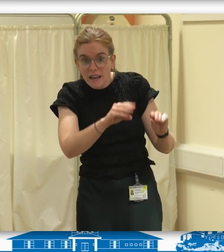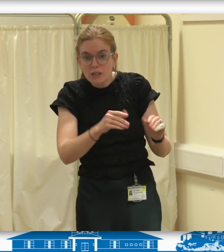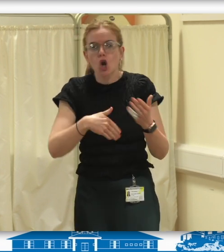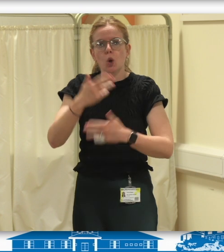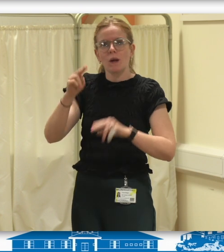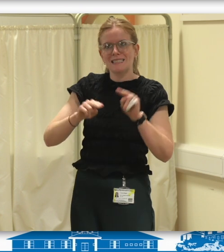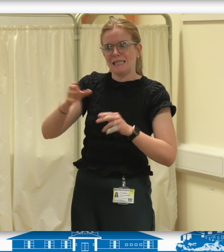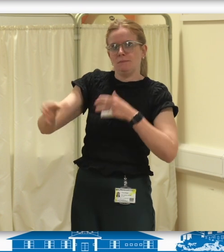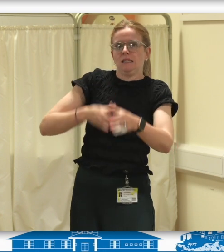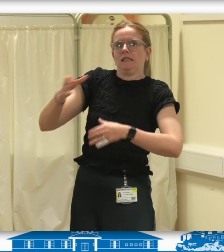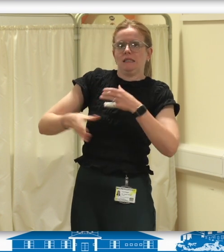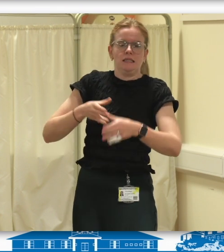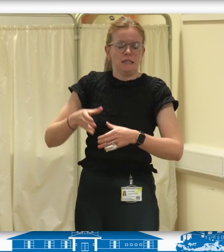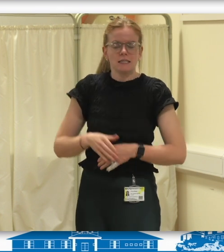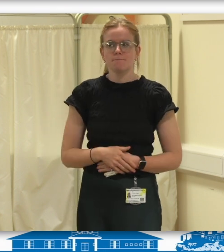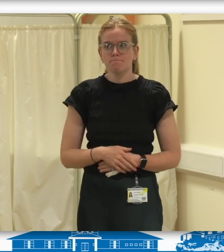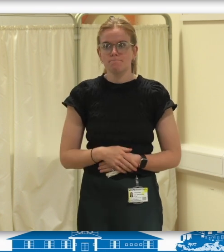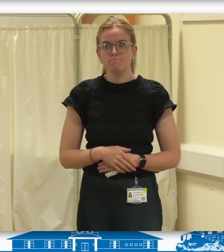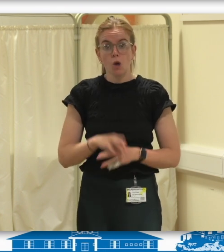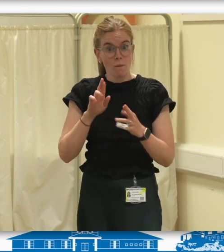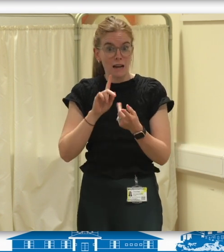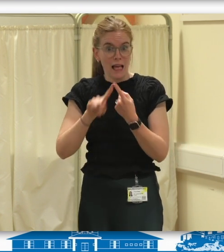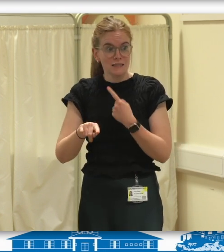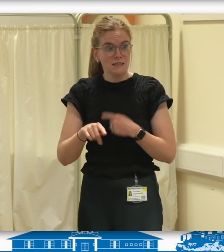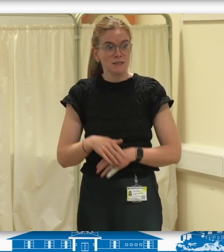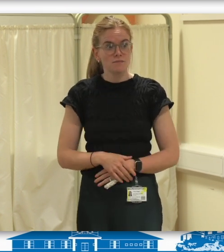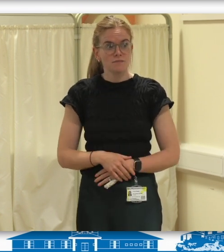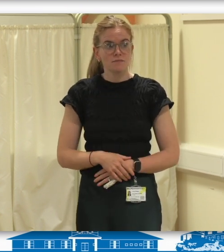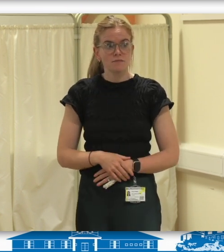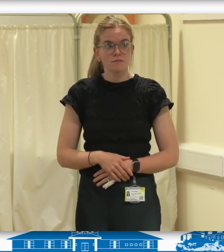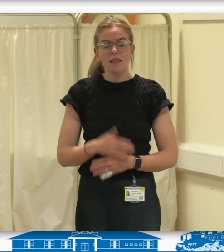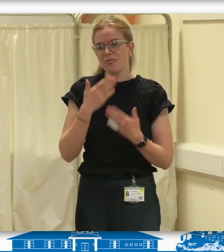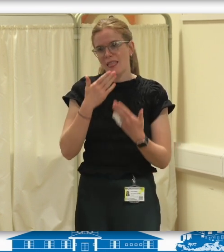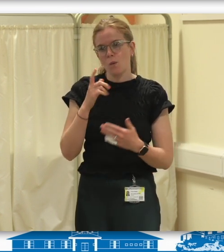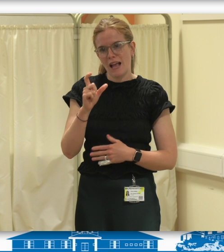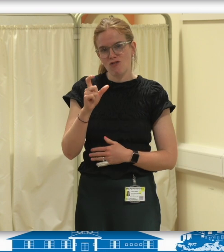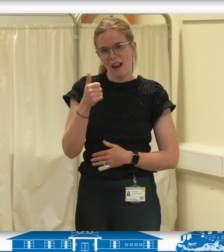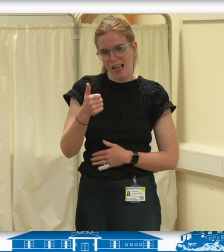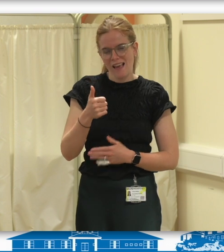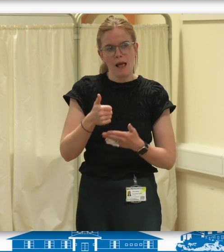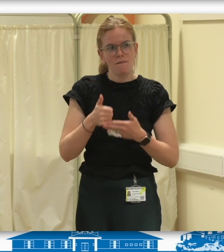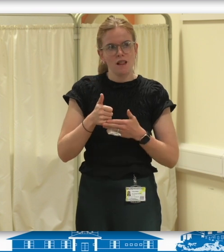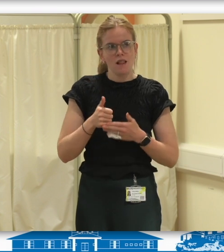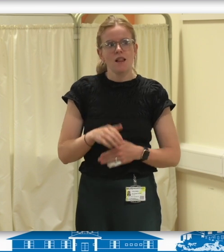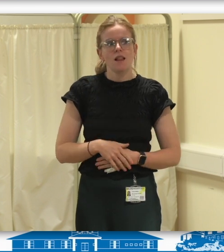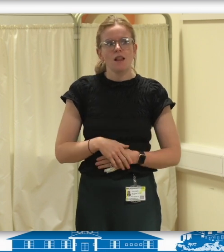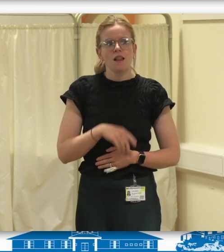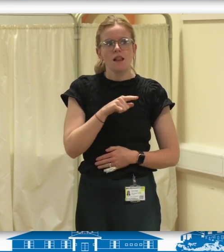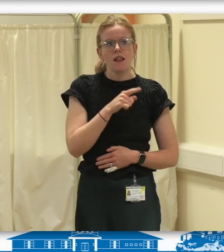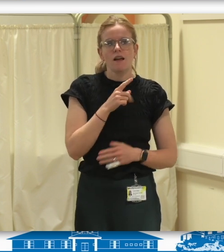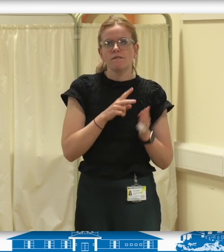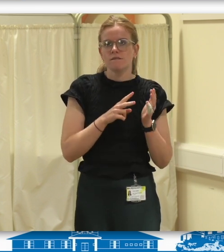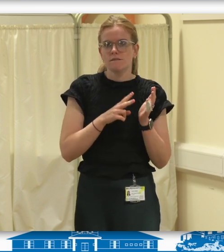possible. Is that okay? Thanks, Caroline. Yeah. We have got another couple or